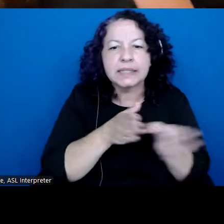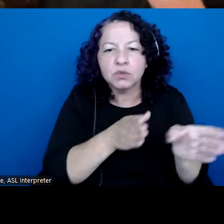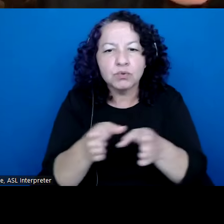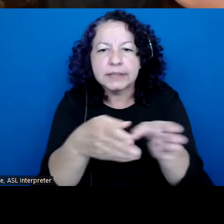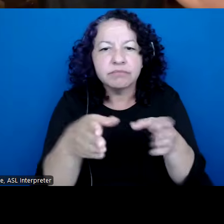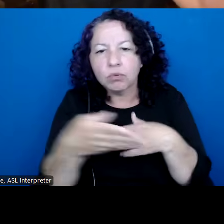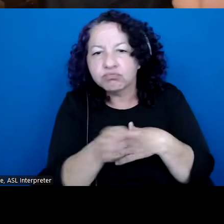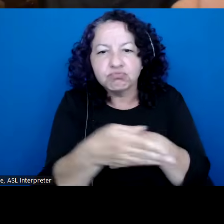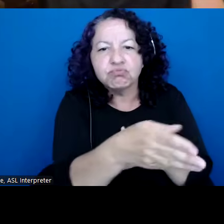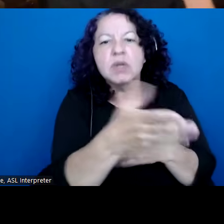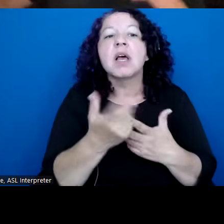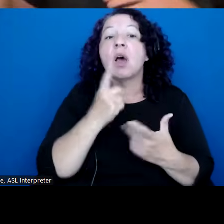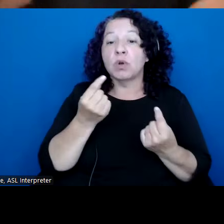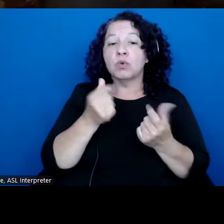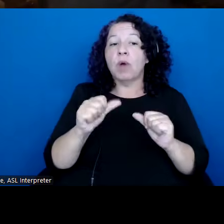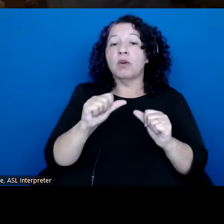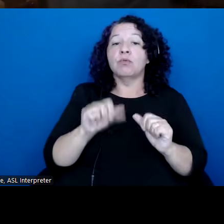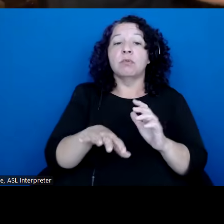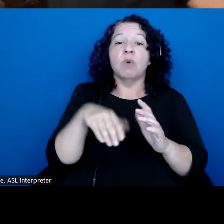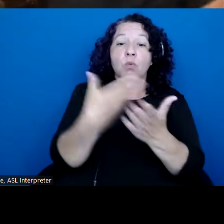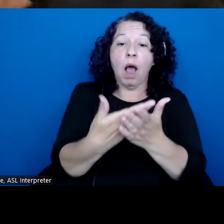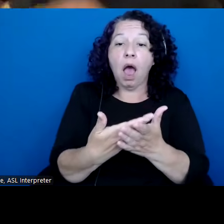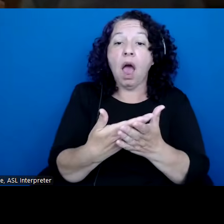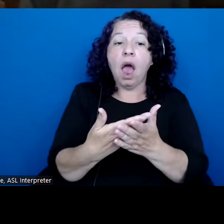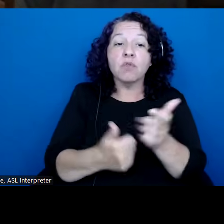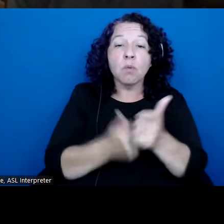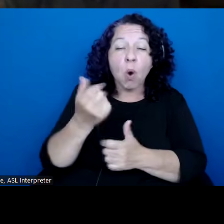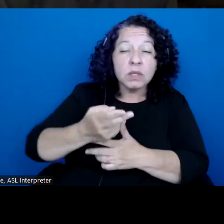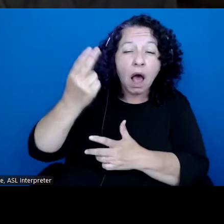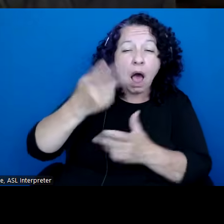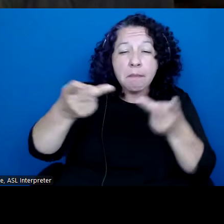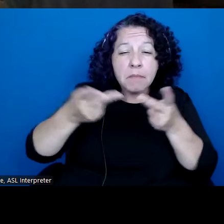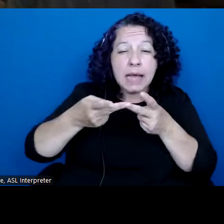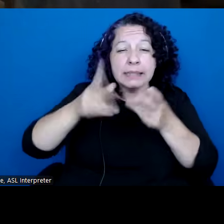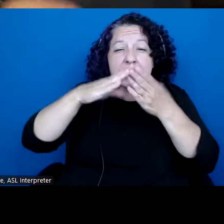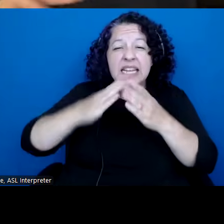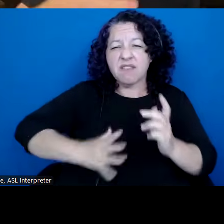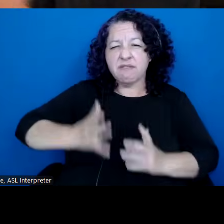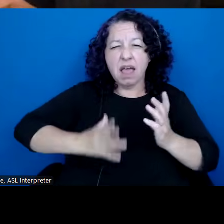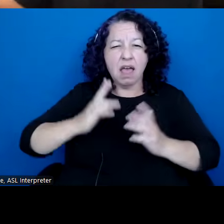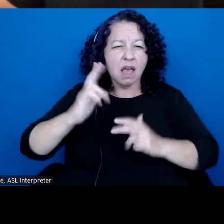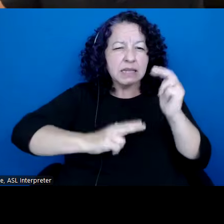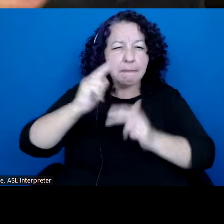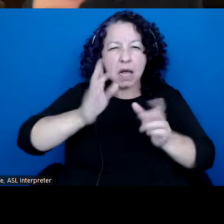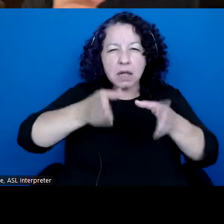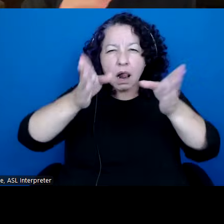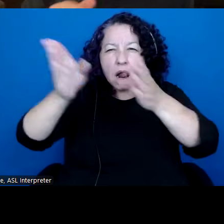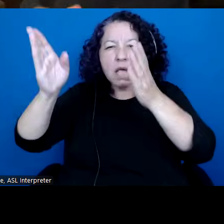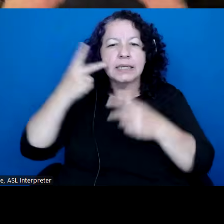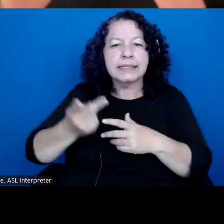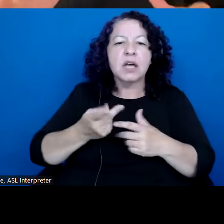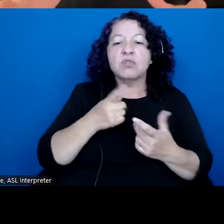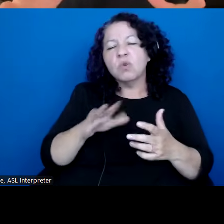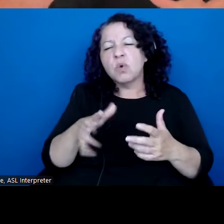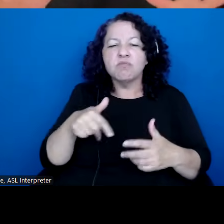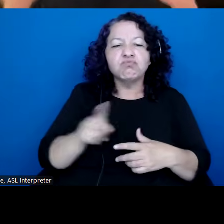way towards the high point in the city where there's these big fancy buildings in the distance. And he sort of makes his way through the streets for a while,